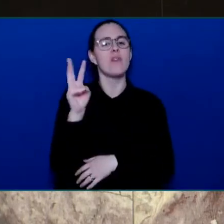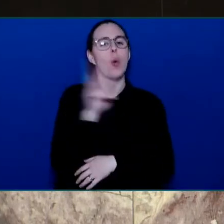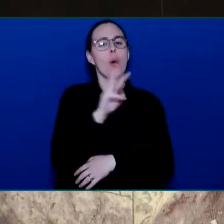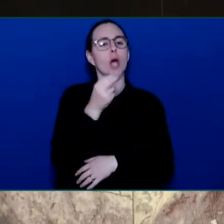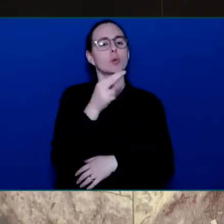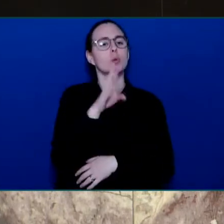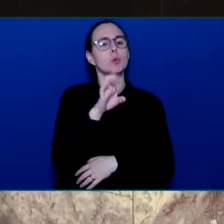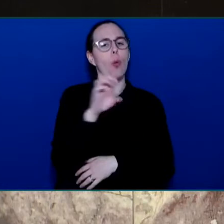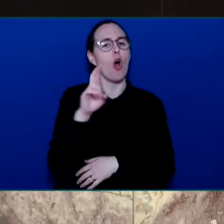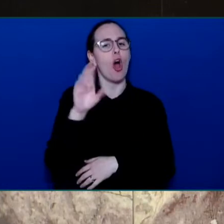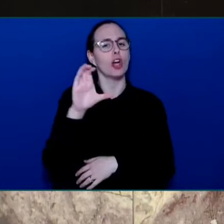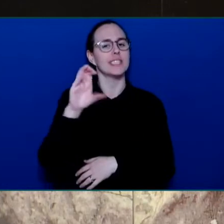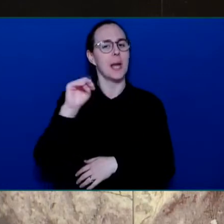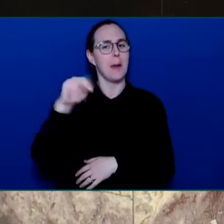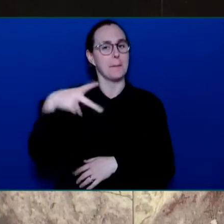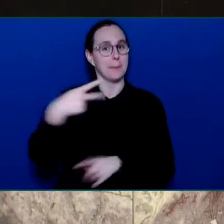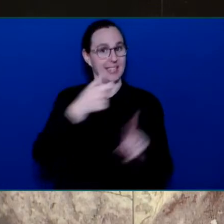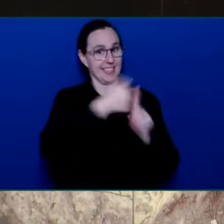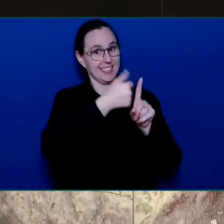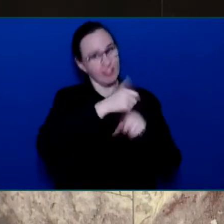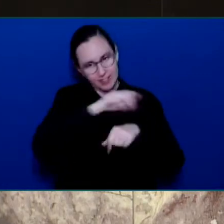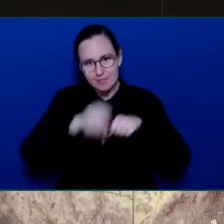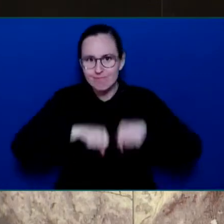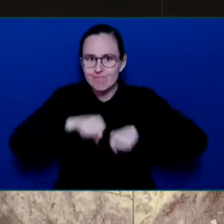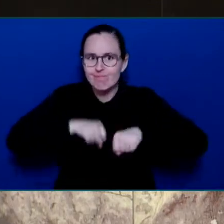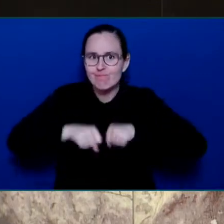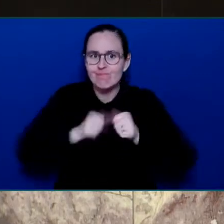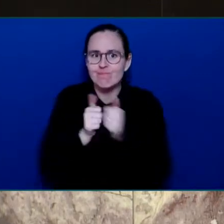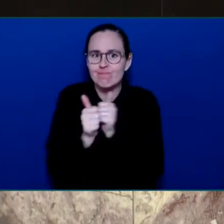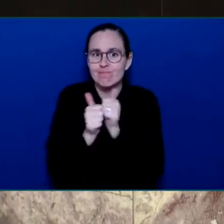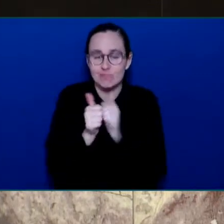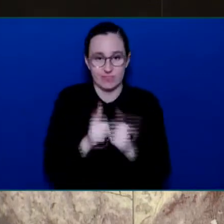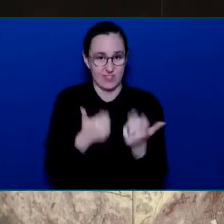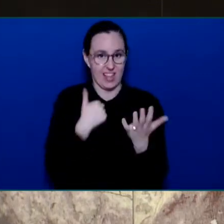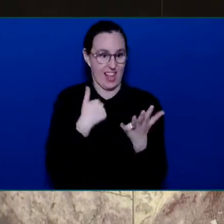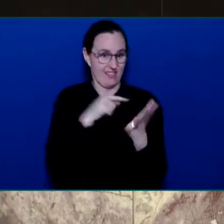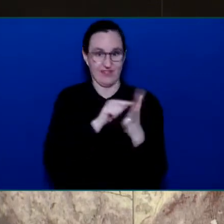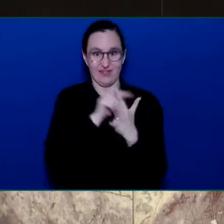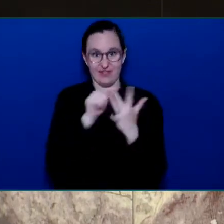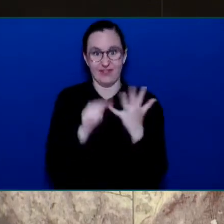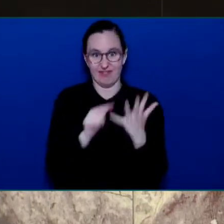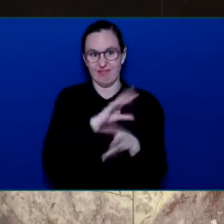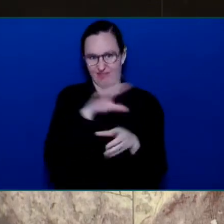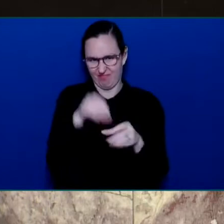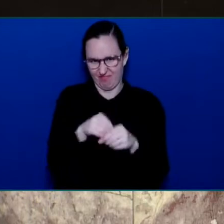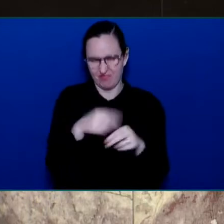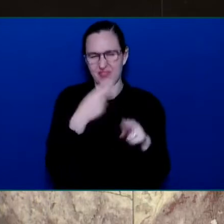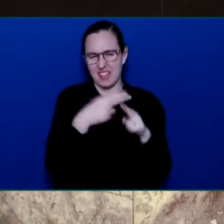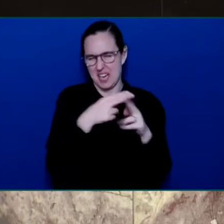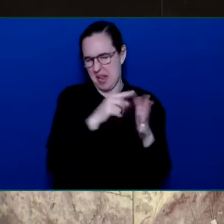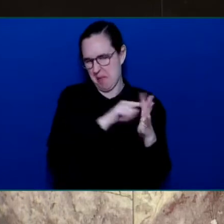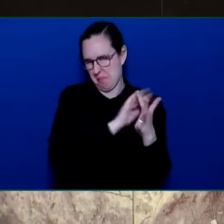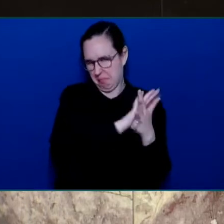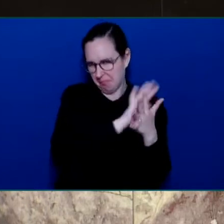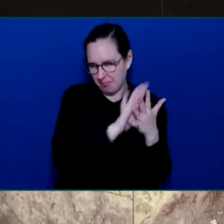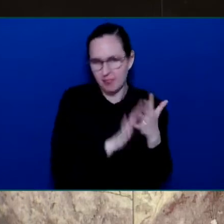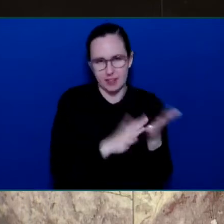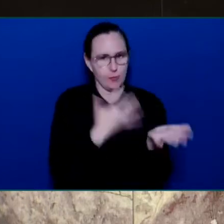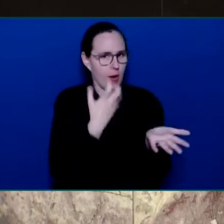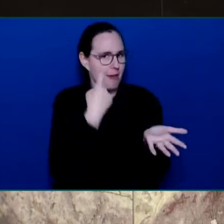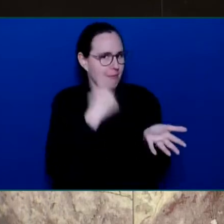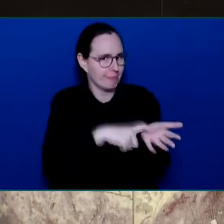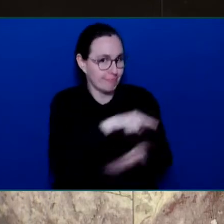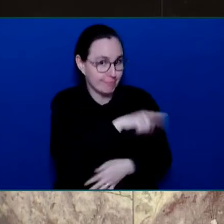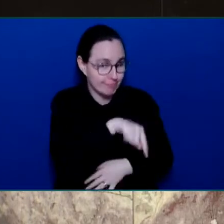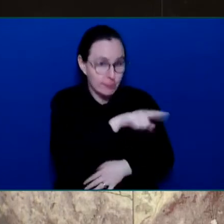Valentine, Scott Haight, Justin Raycraft, Rusty Olson, and while they're not a member of the West Shore RCMP, they're a proud member of